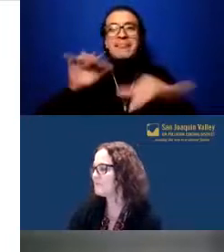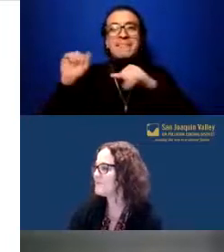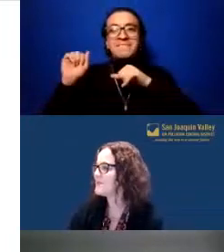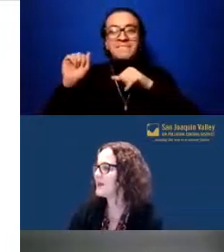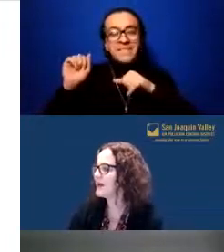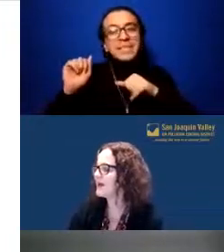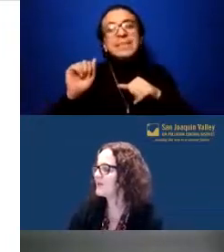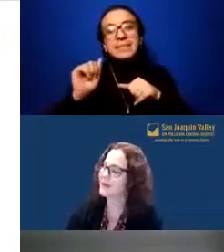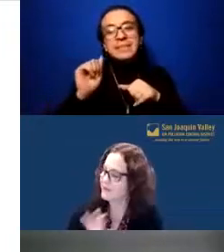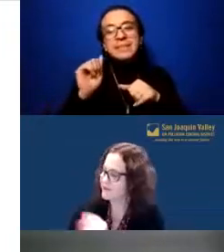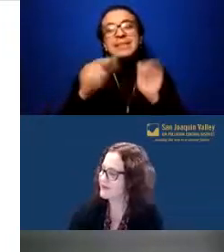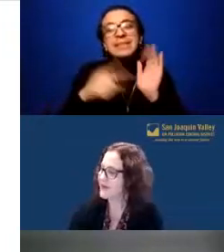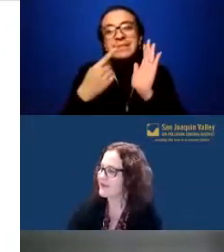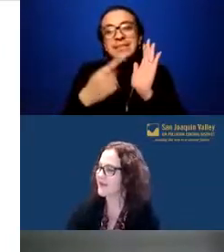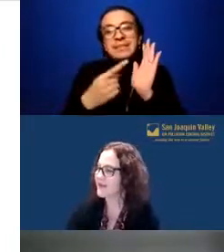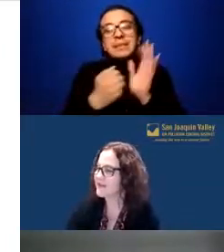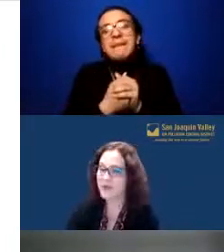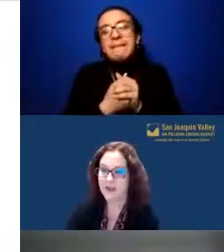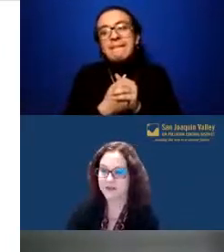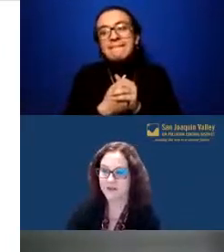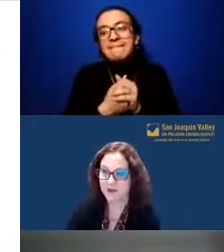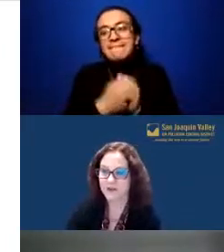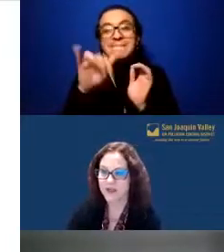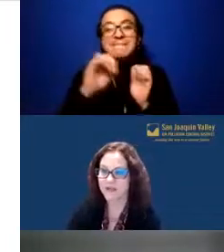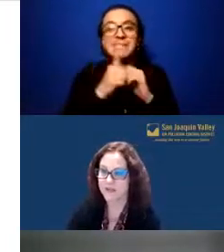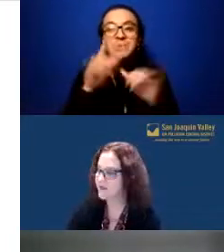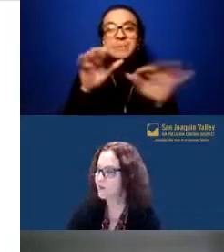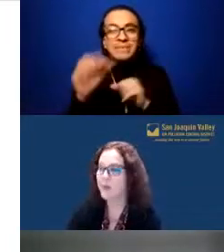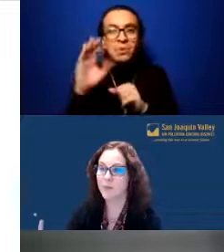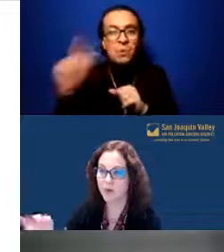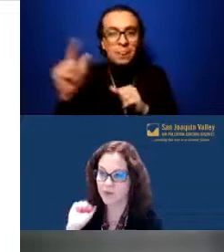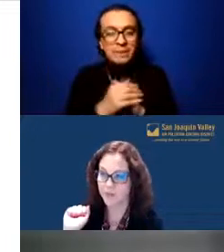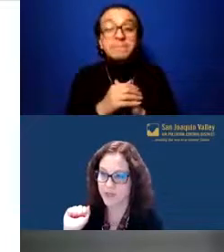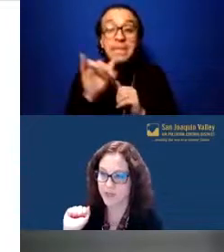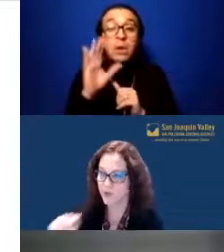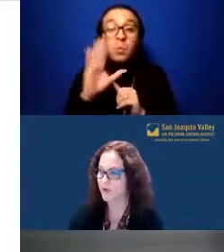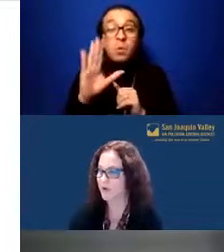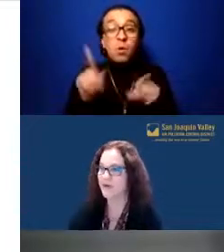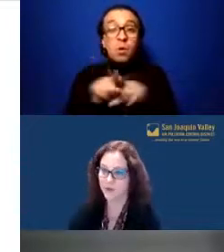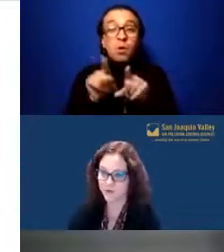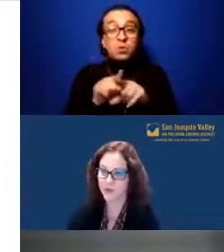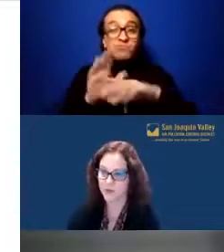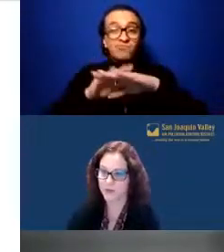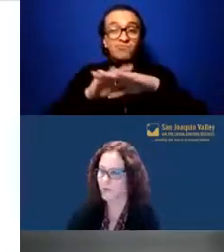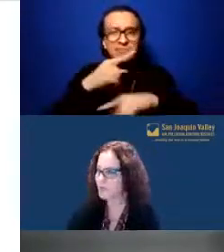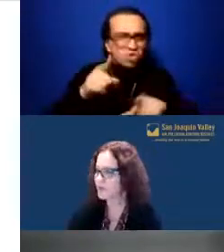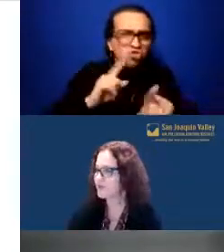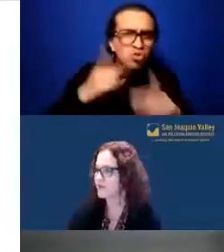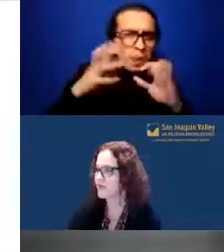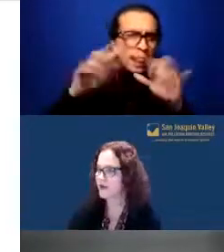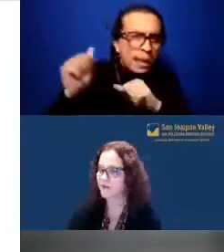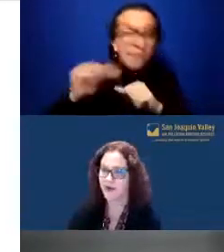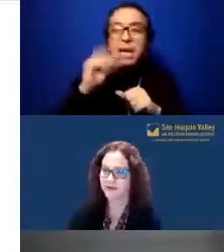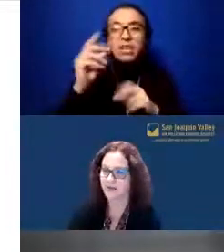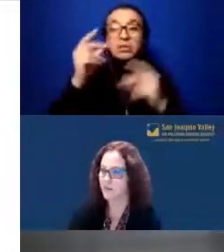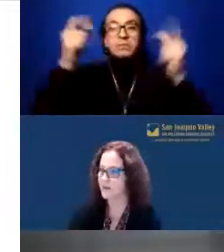well, I won't even get into that. That's how you exit the call if you'd like to leave, and it will prompt you and make sure you're certain that you want to. It won't just take